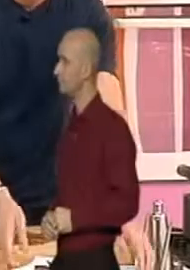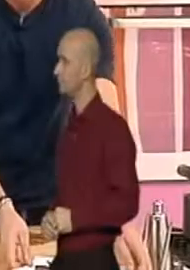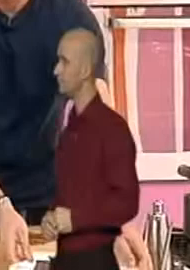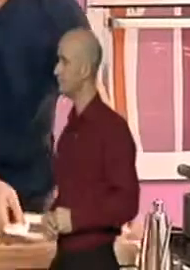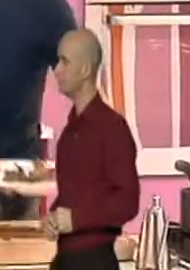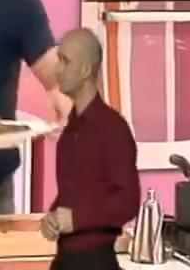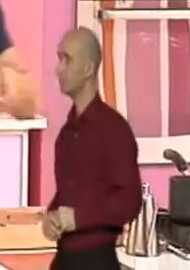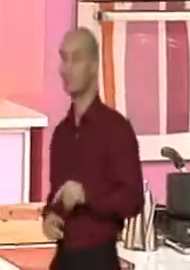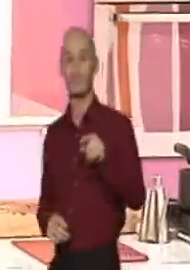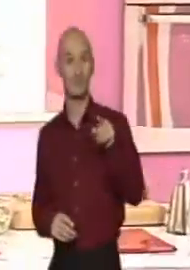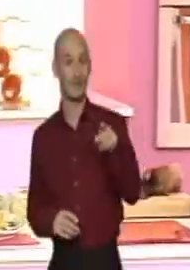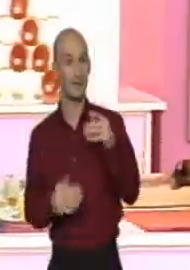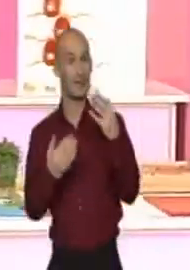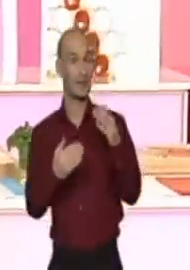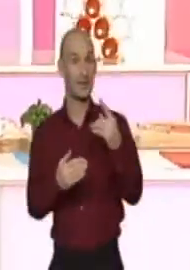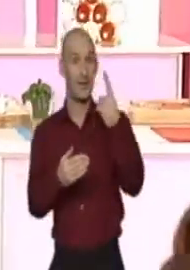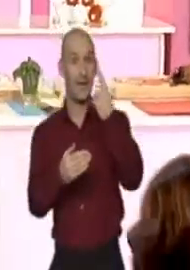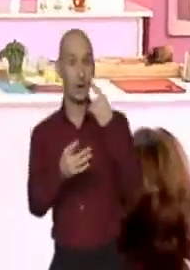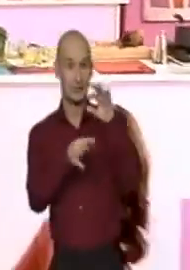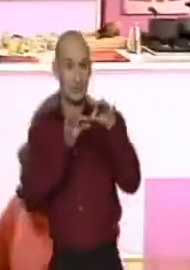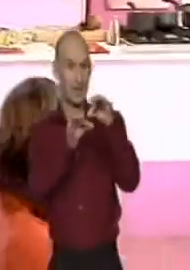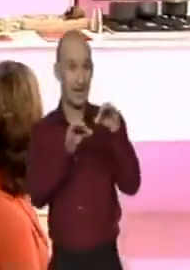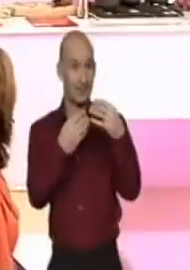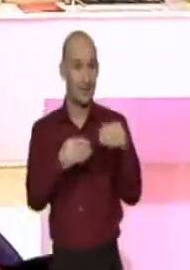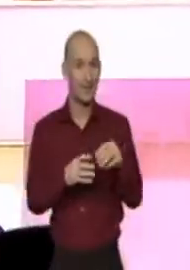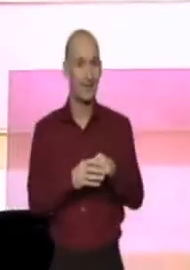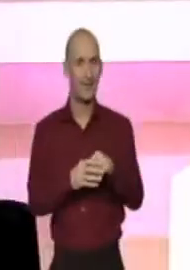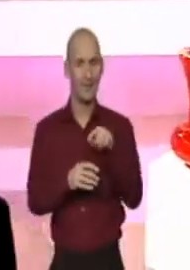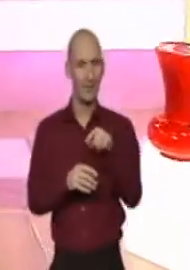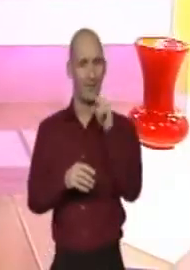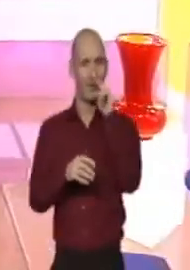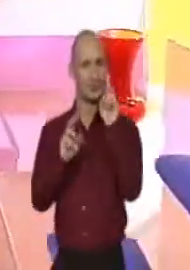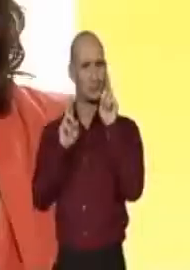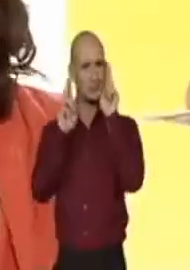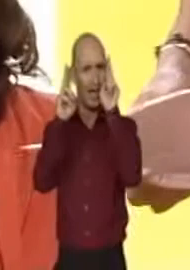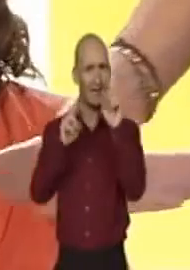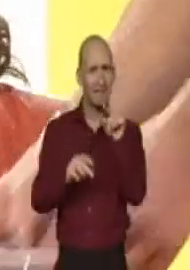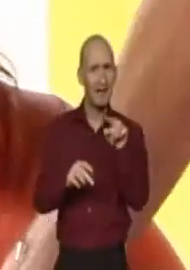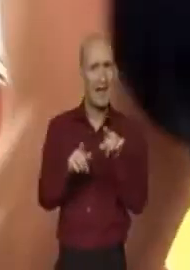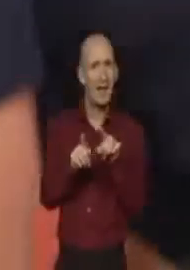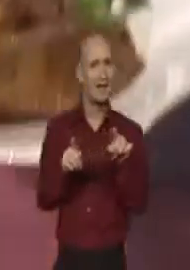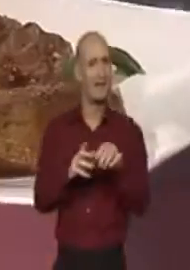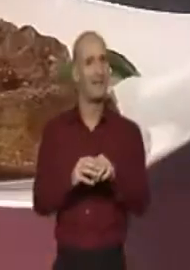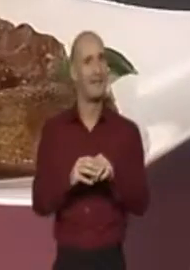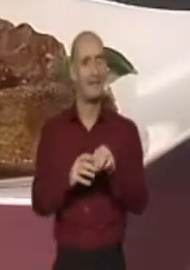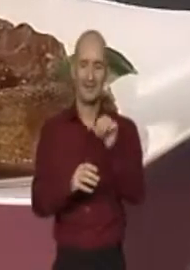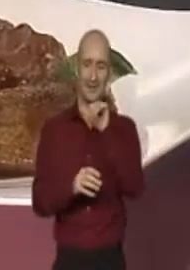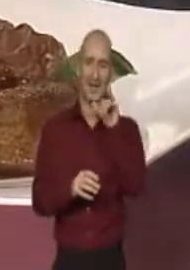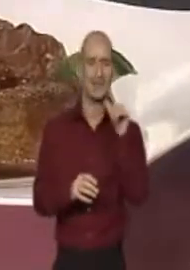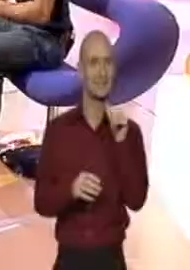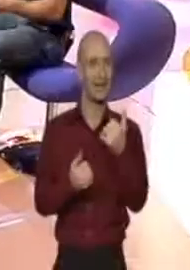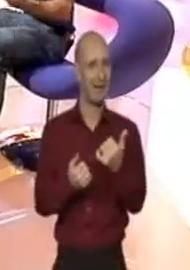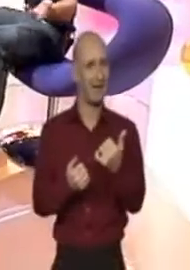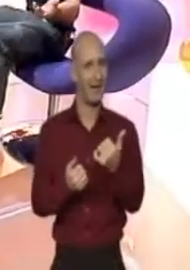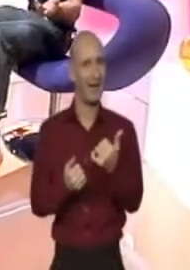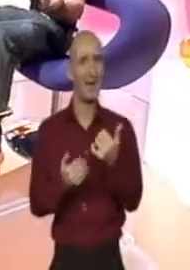Here you go. I bet you've never had spring onions tied in knots before. It's very chefy for you, this friend, isn't it? Nice to see you finally got your act together. It's